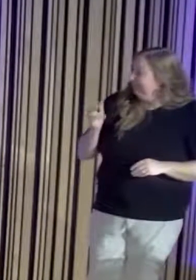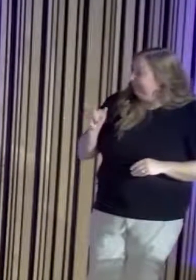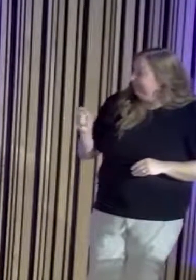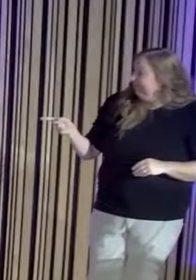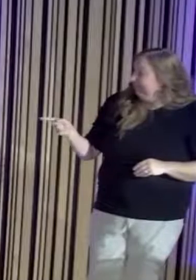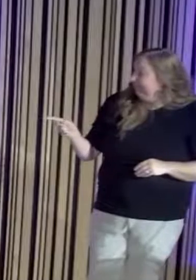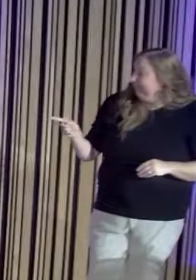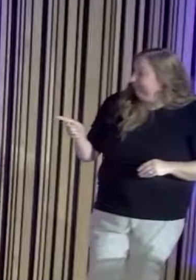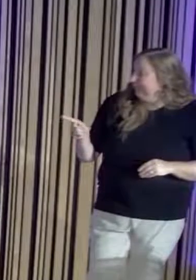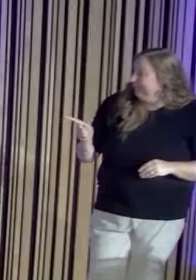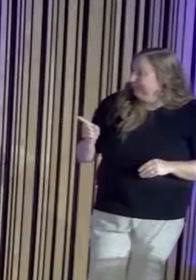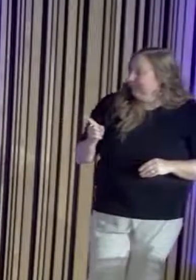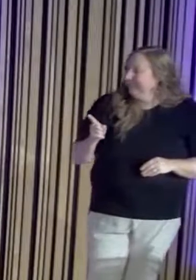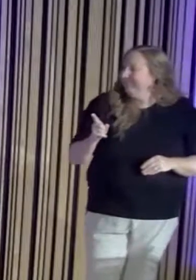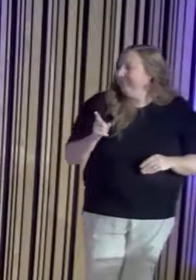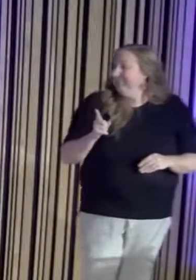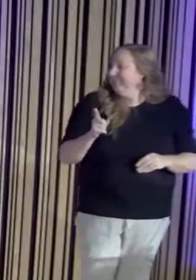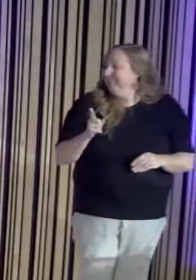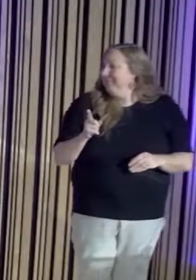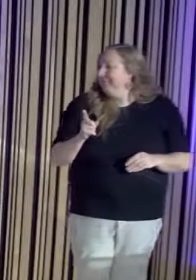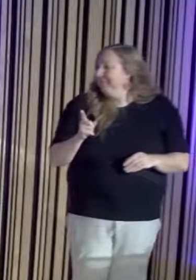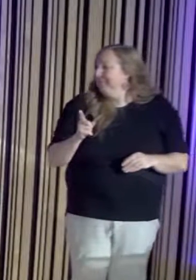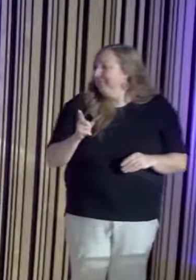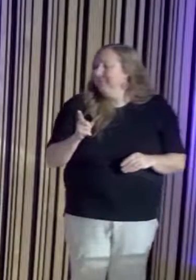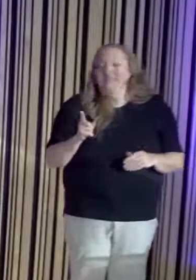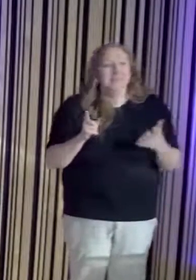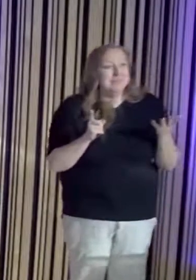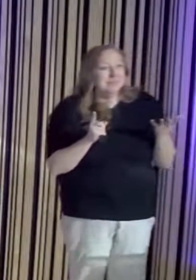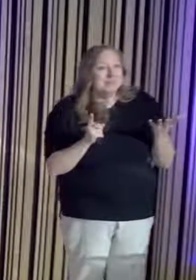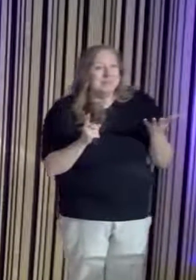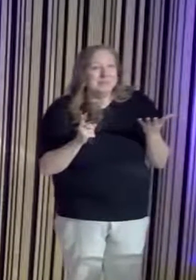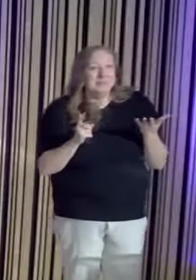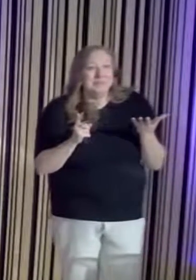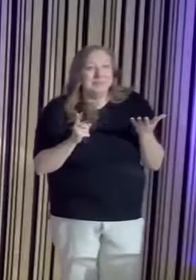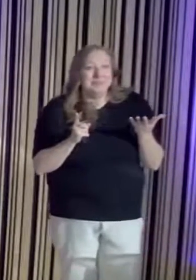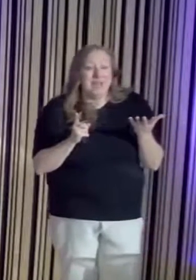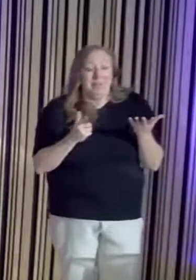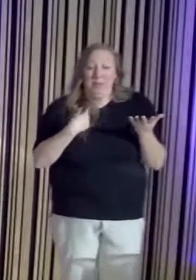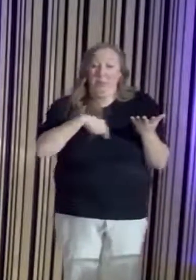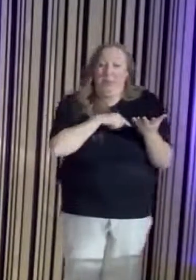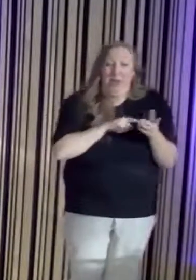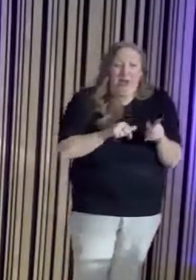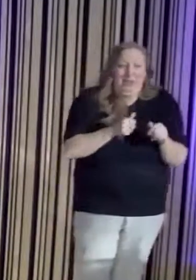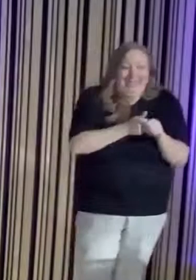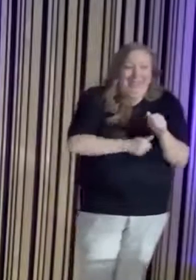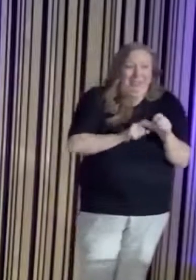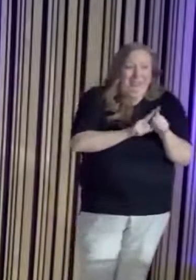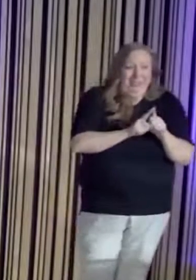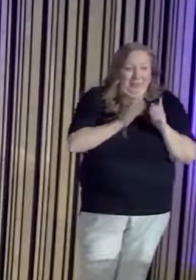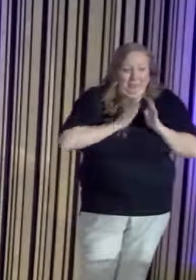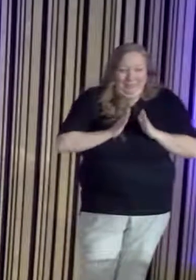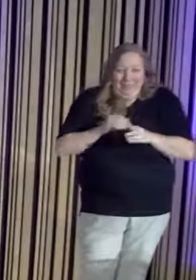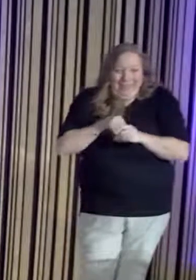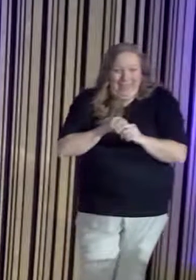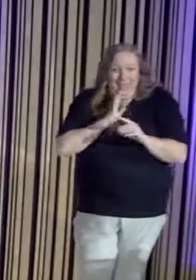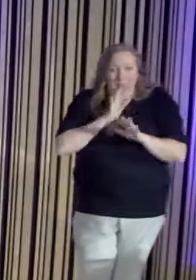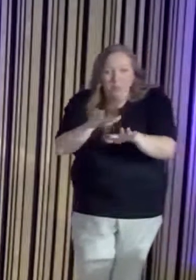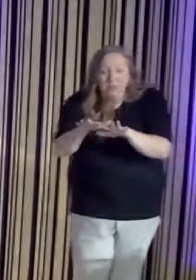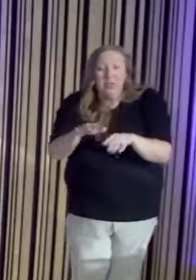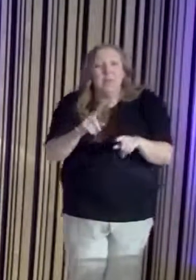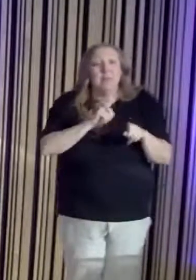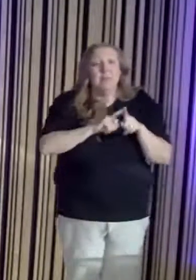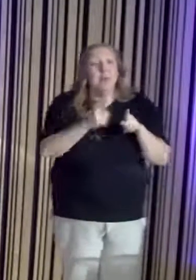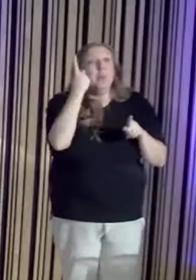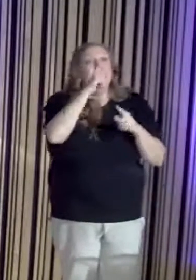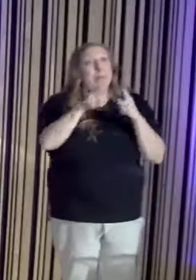going to say, what is the individual in the ocean? We're each different individuals, but yes, the coastal ocean versus the